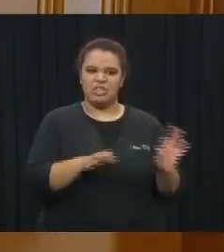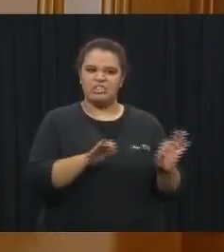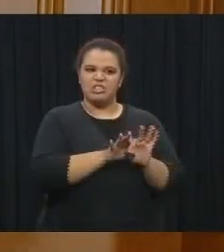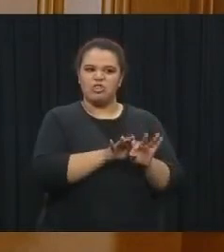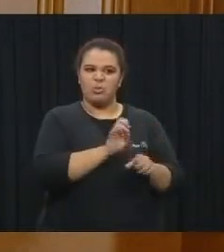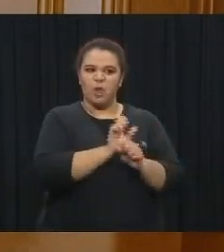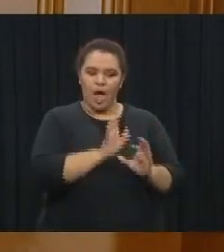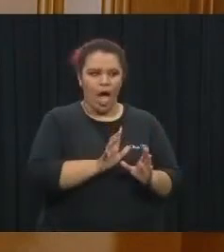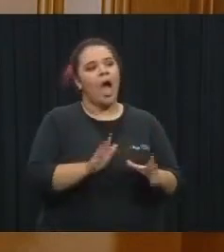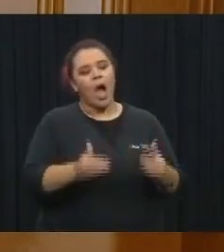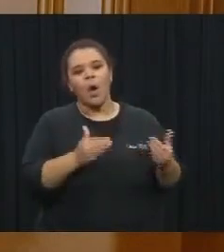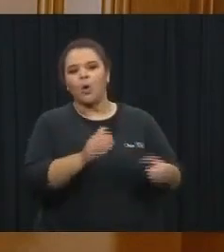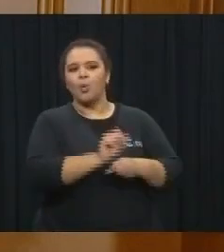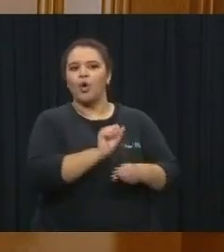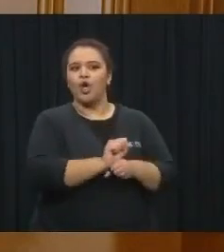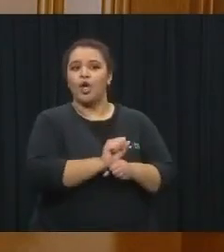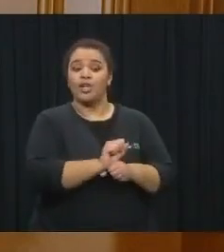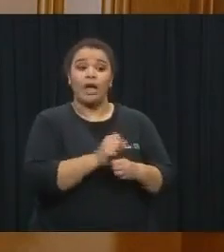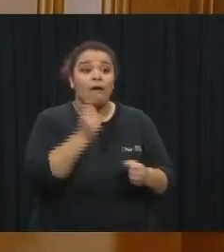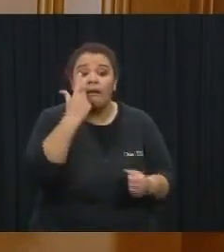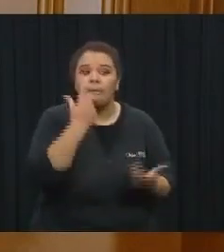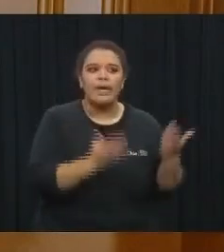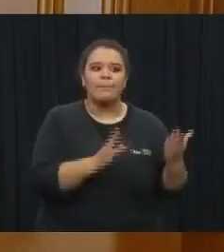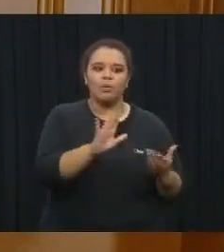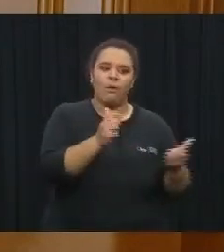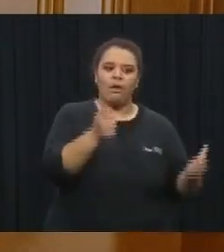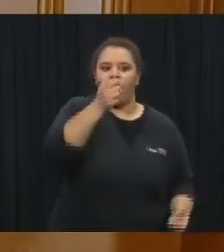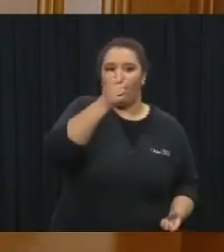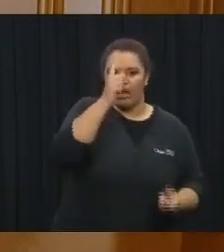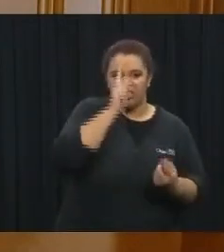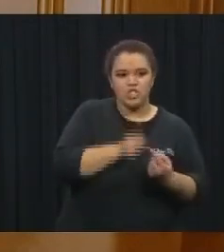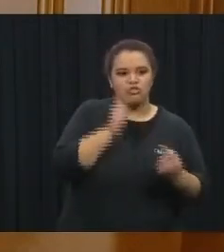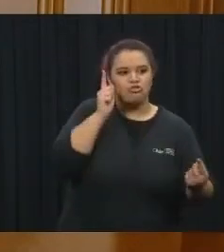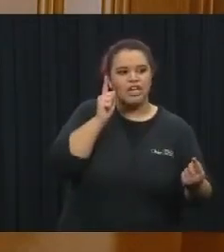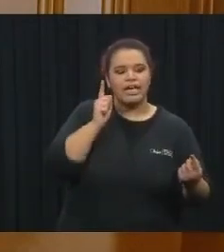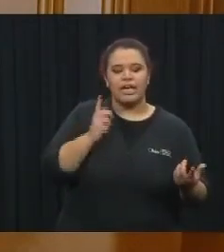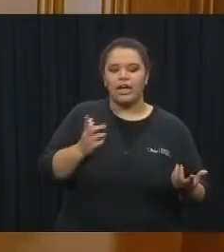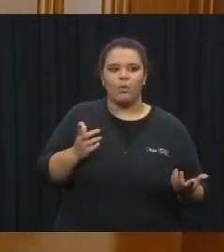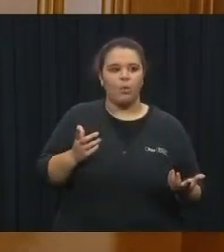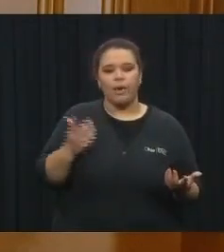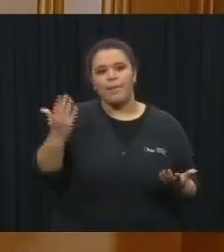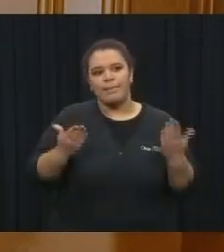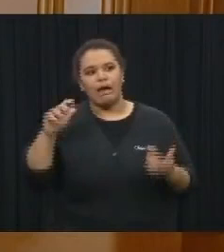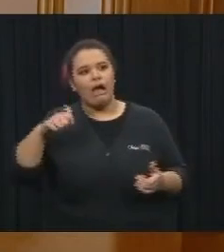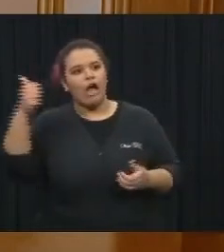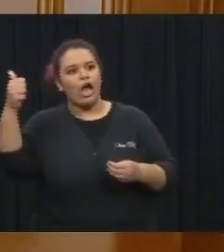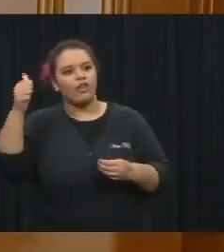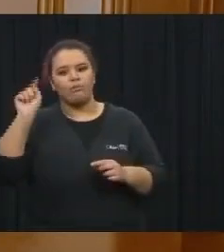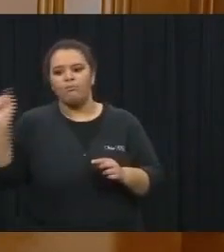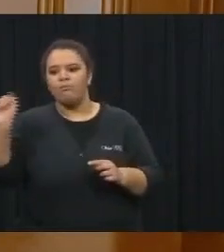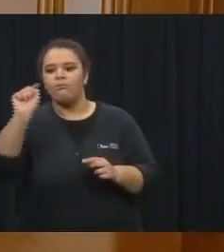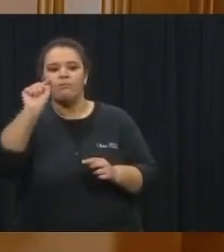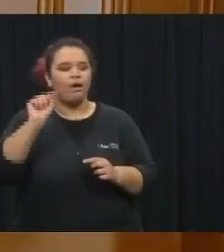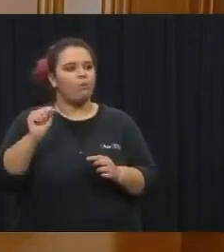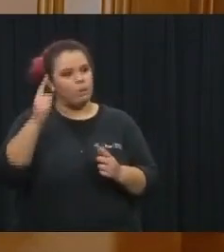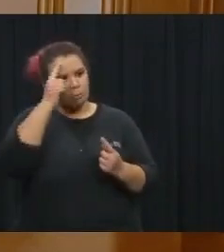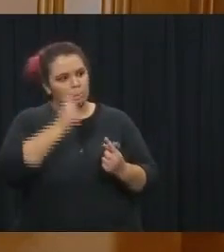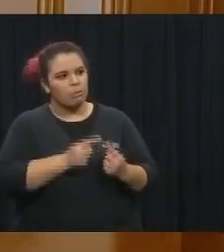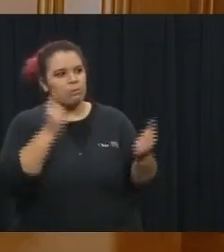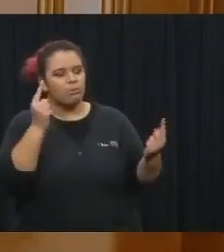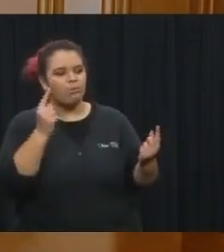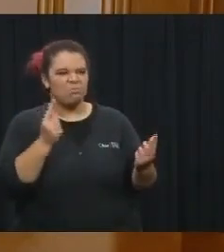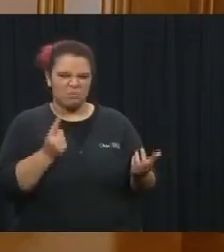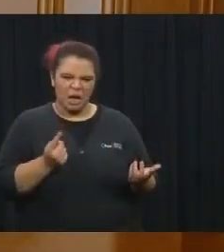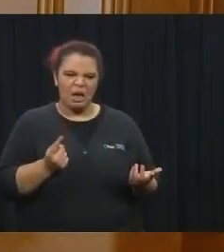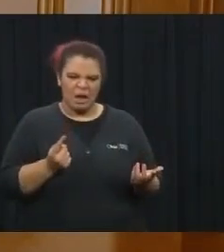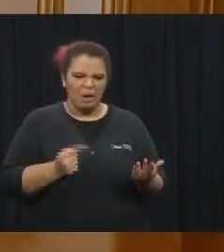that, somebody may disagree with that, and they may be wrong about that, but they're probably going to have a pretty good